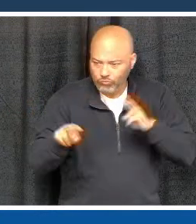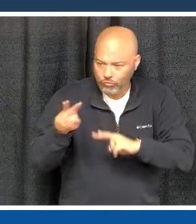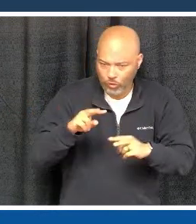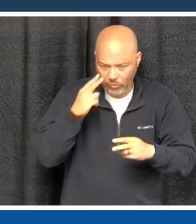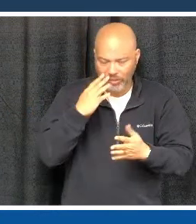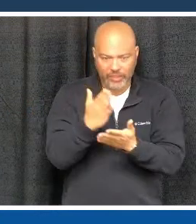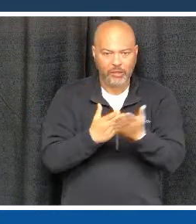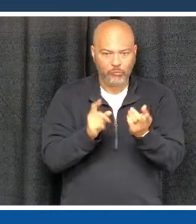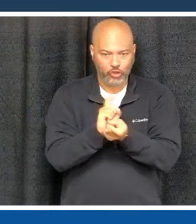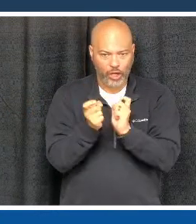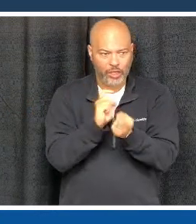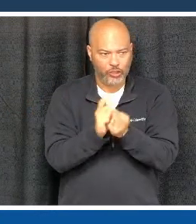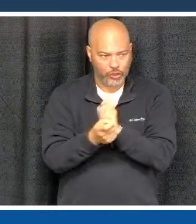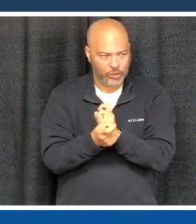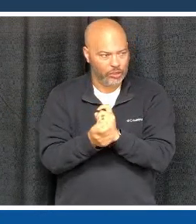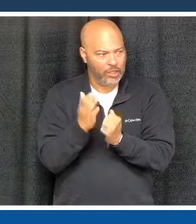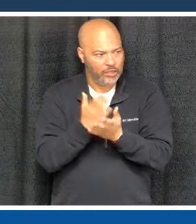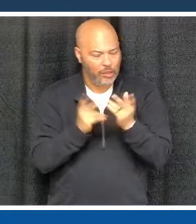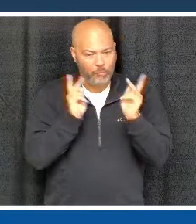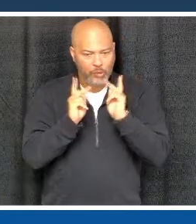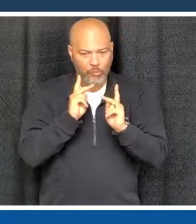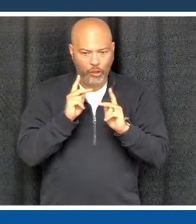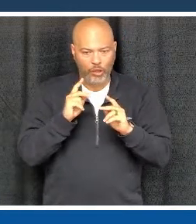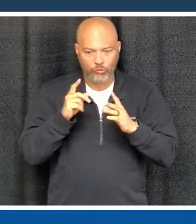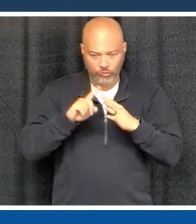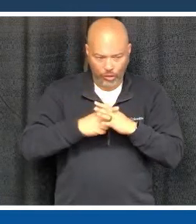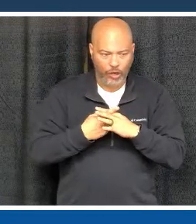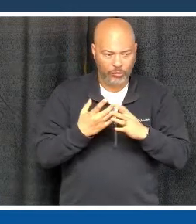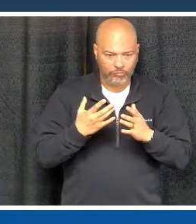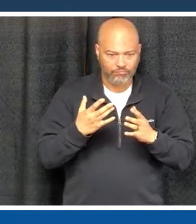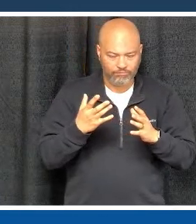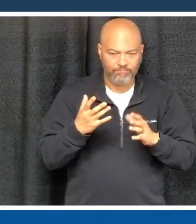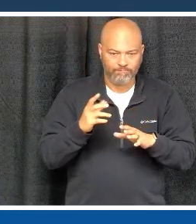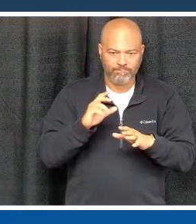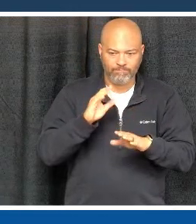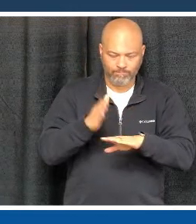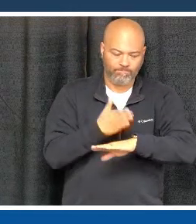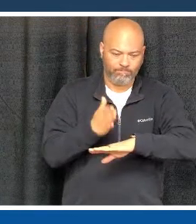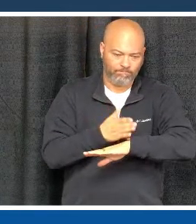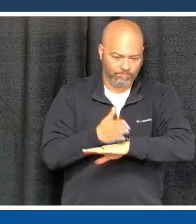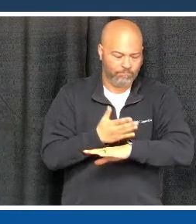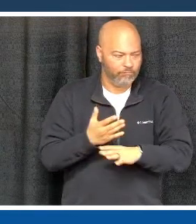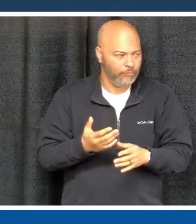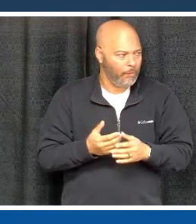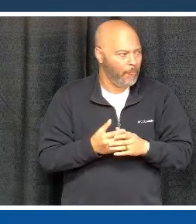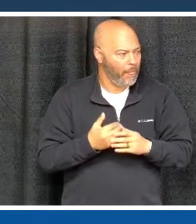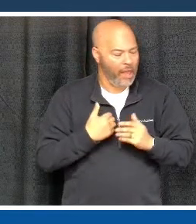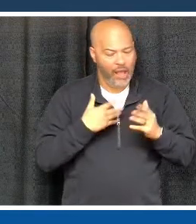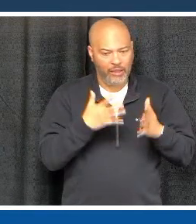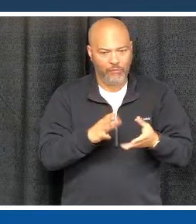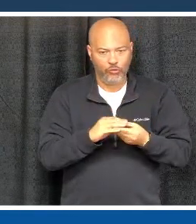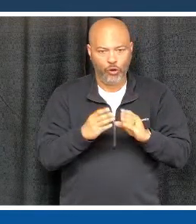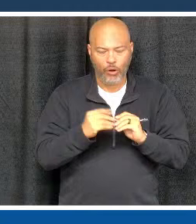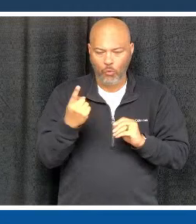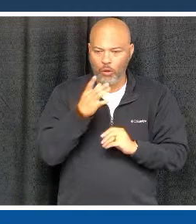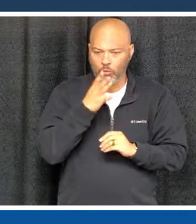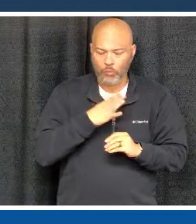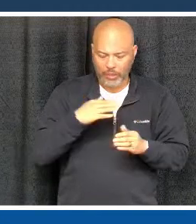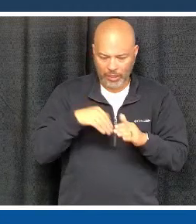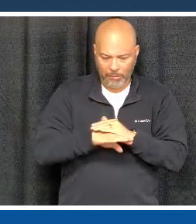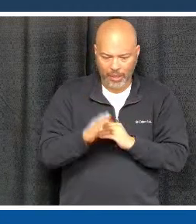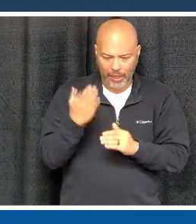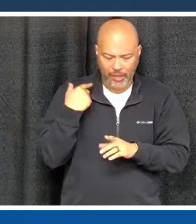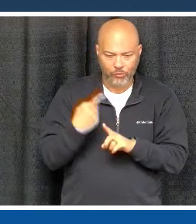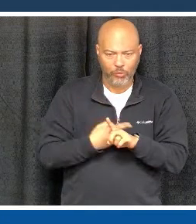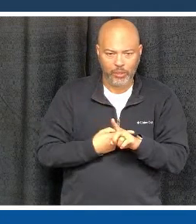seen changes as people are getting back on their feet out there. And then I'll just leave you with this story of this woman who came in last week.